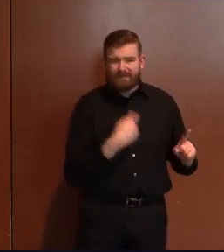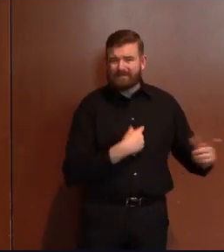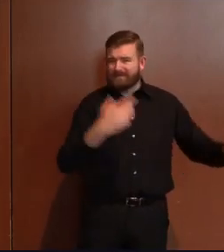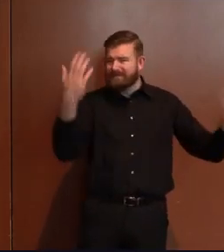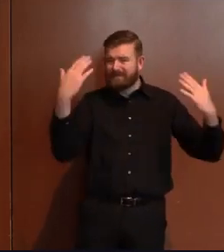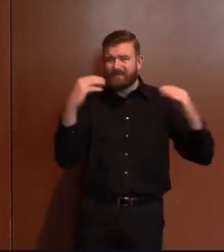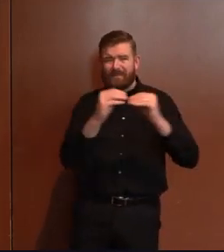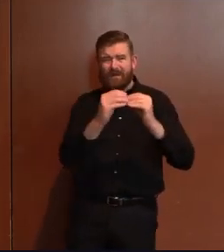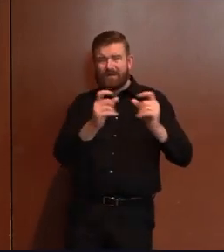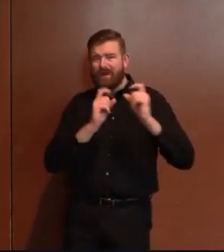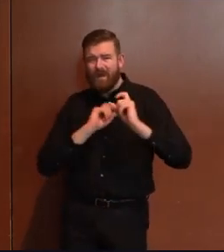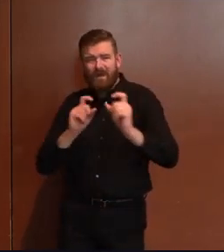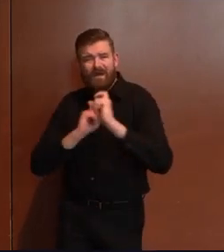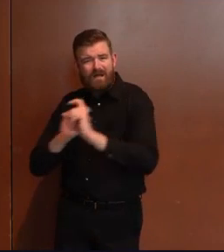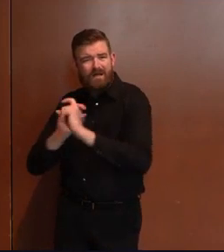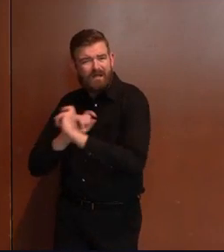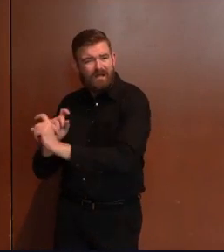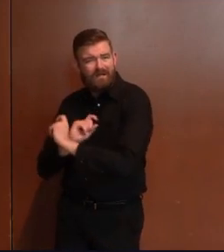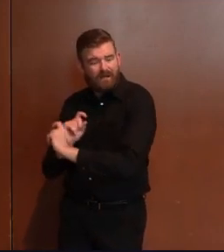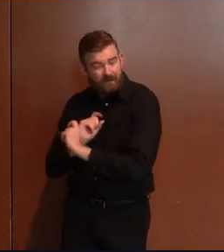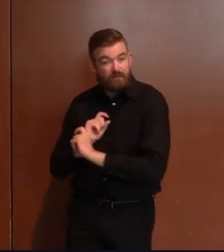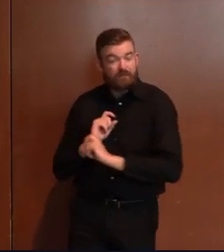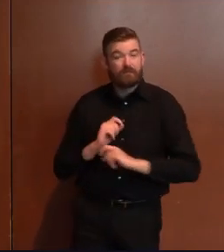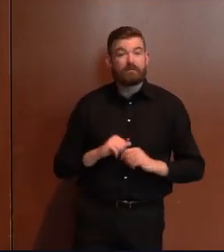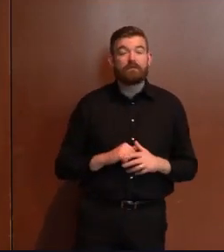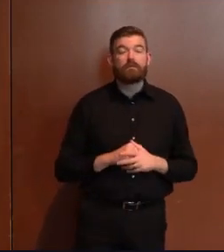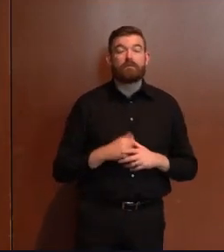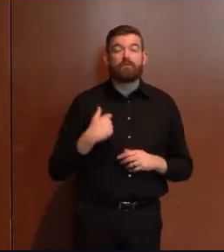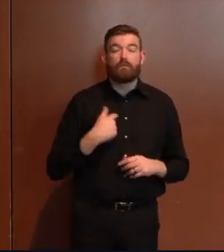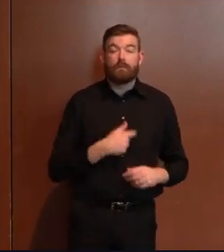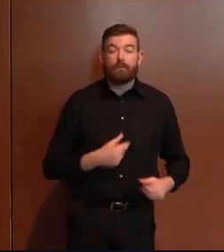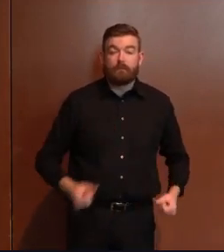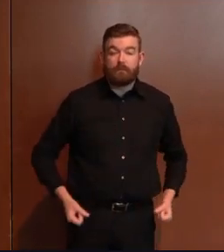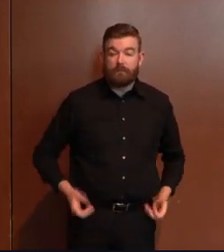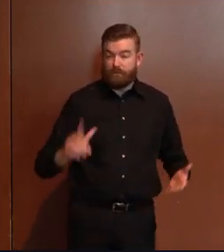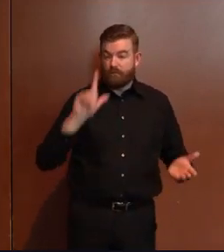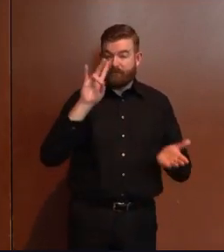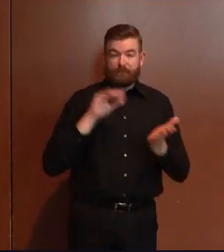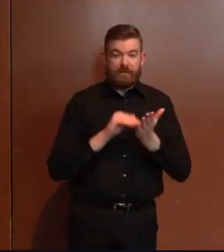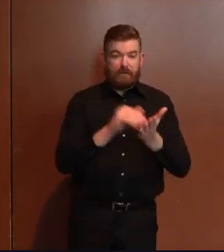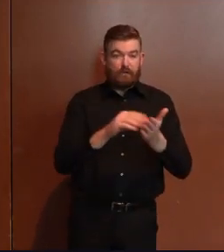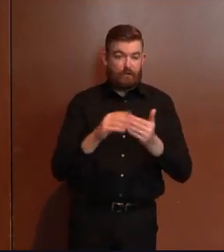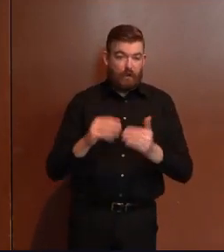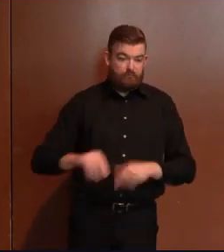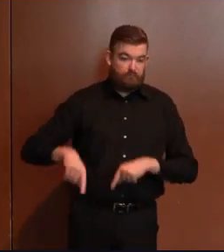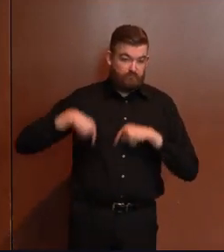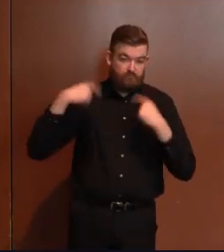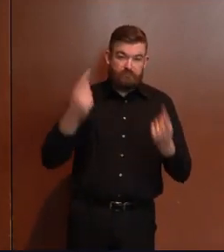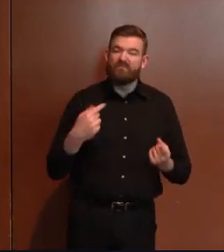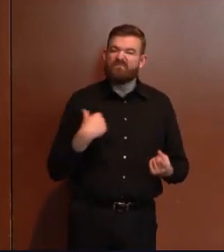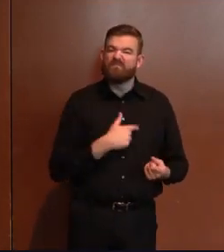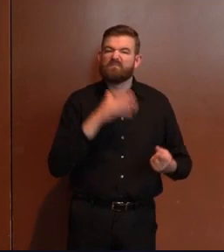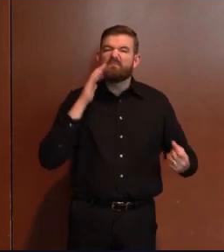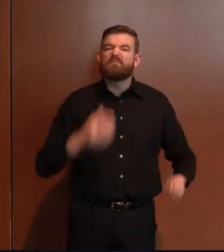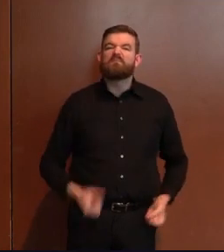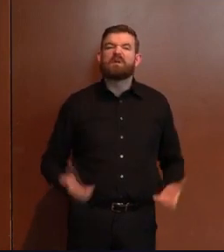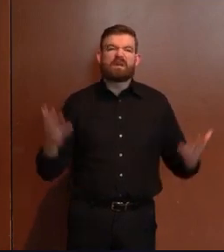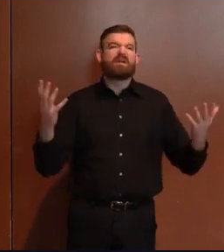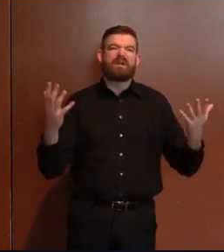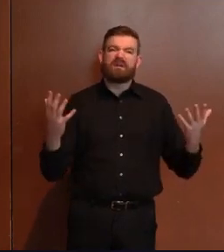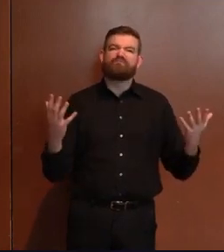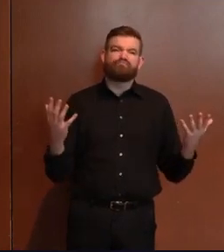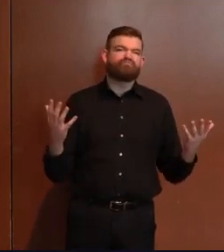think I mentioned it yesterday. We've spent $27 million so far, and I anticipate we'll be spending a lot more, and hopefully that we're